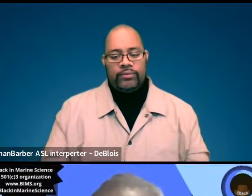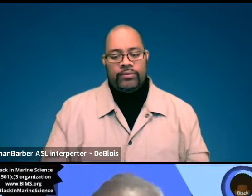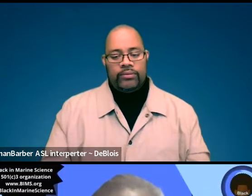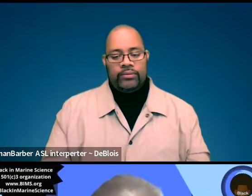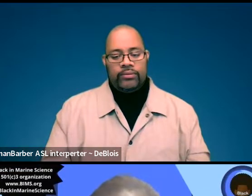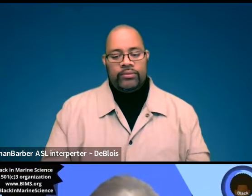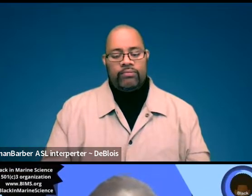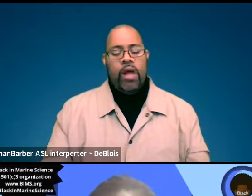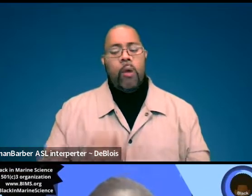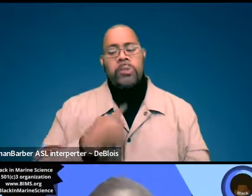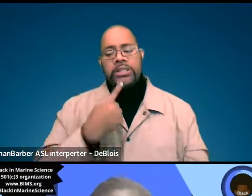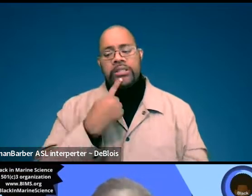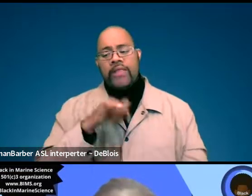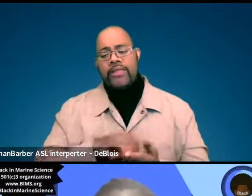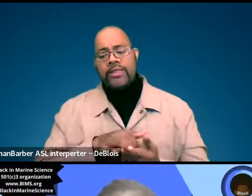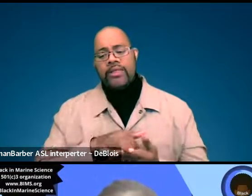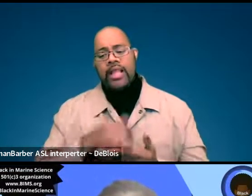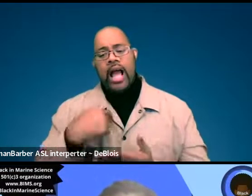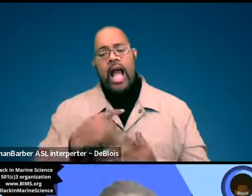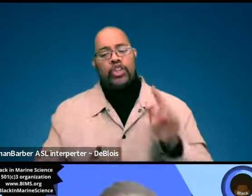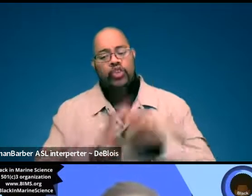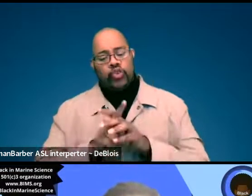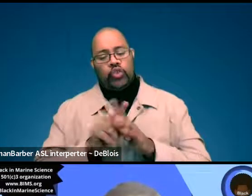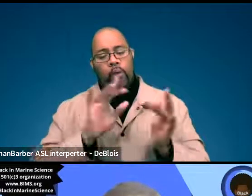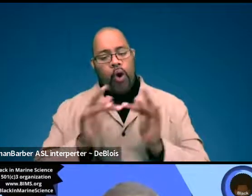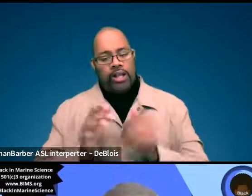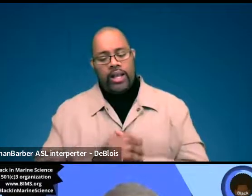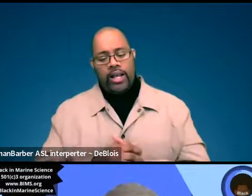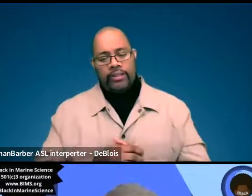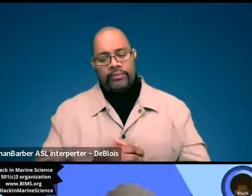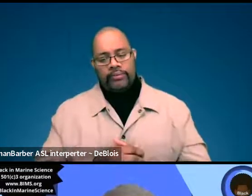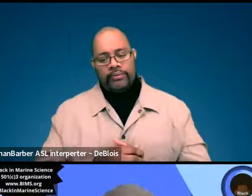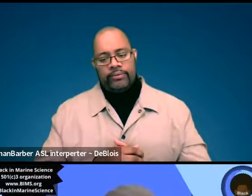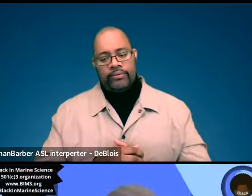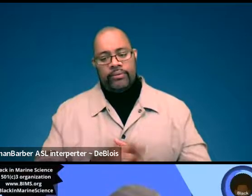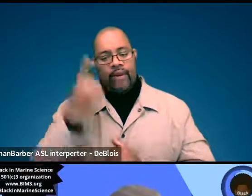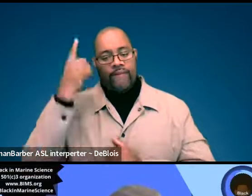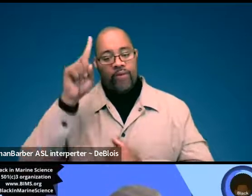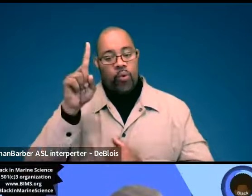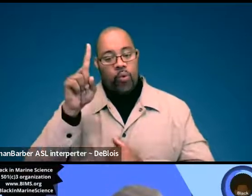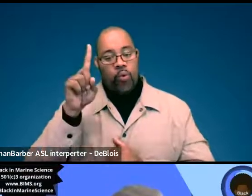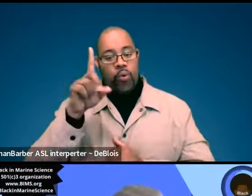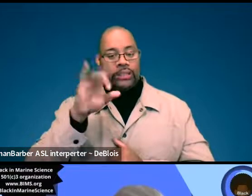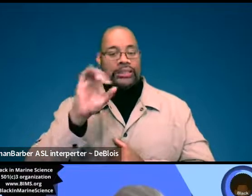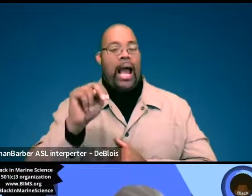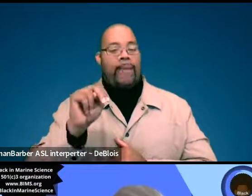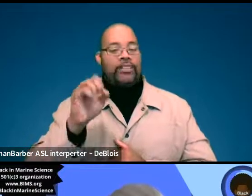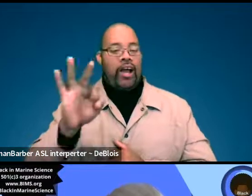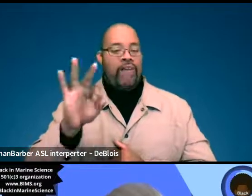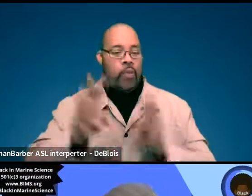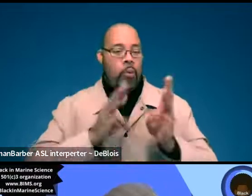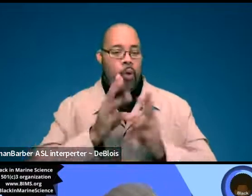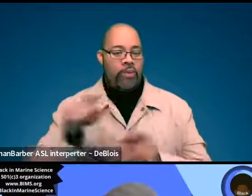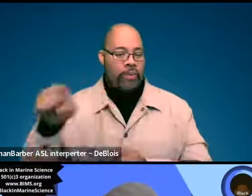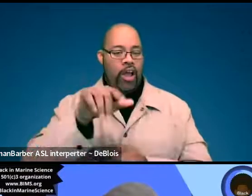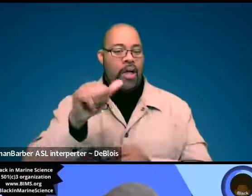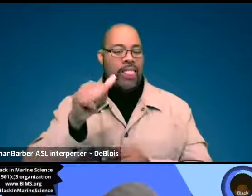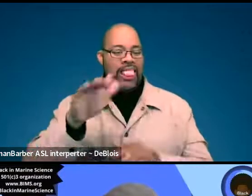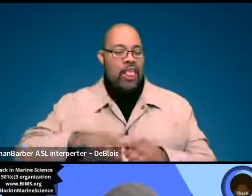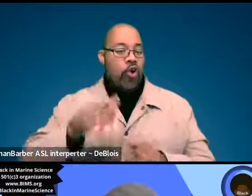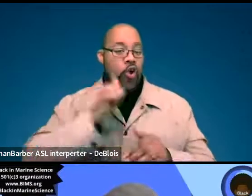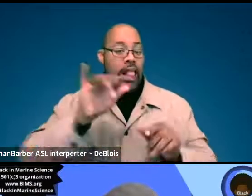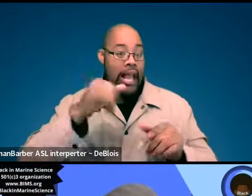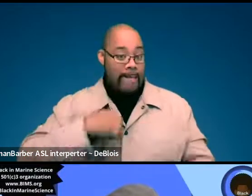I like to say that I show up online for the diamonds of the world, for the little